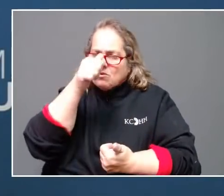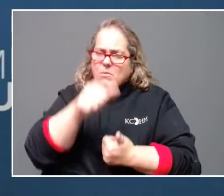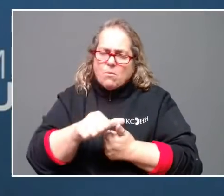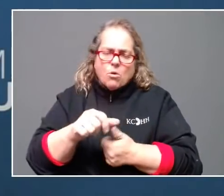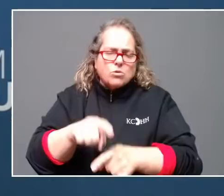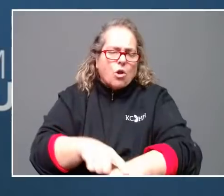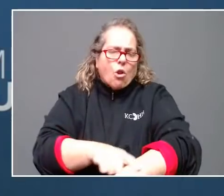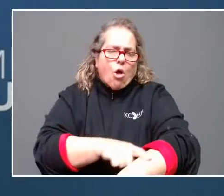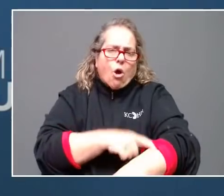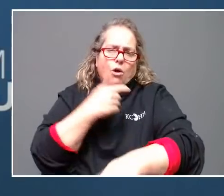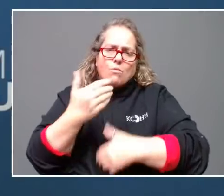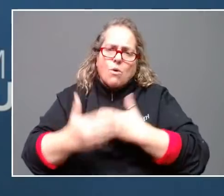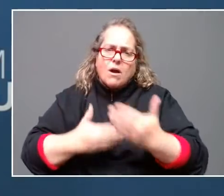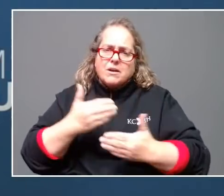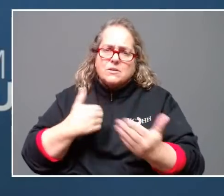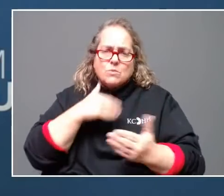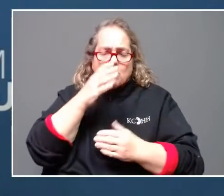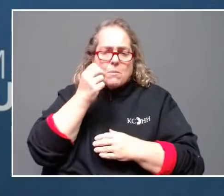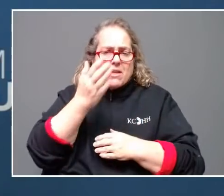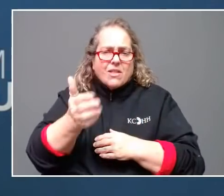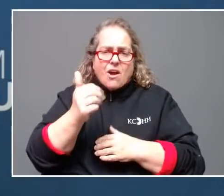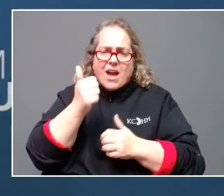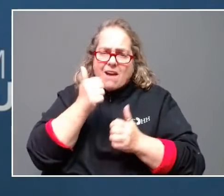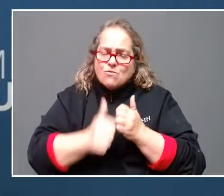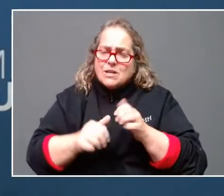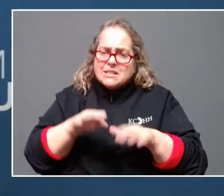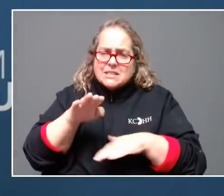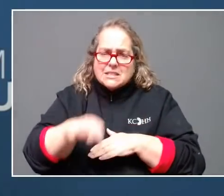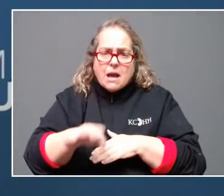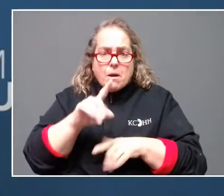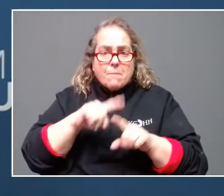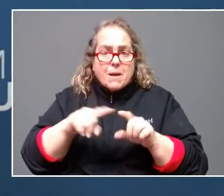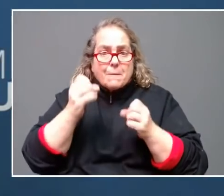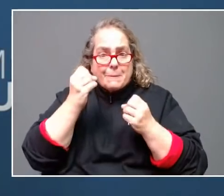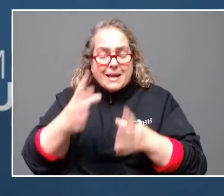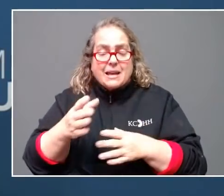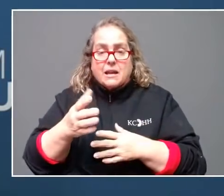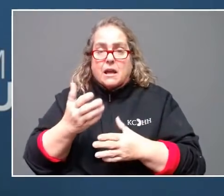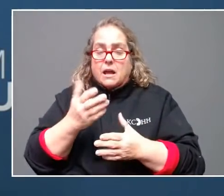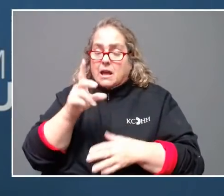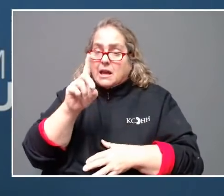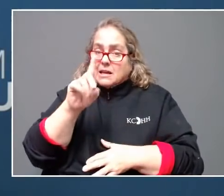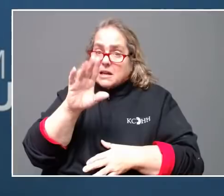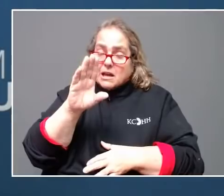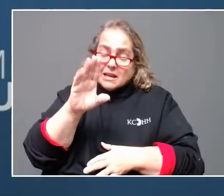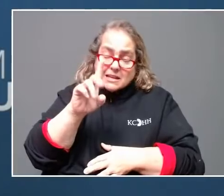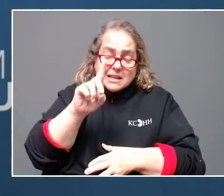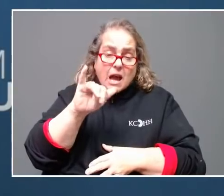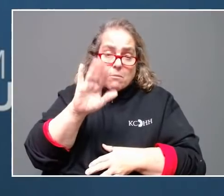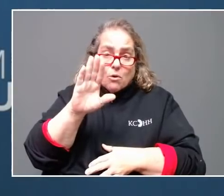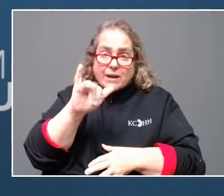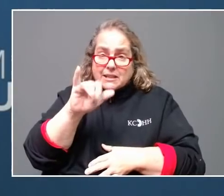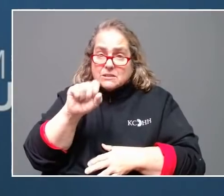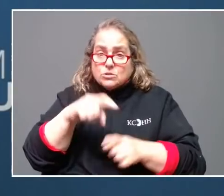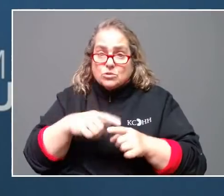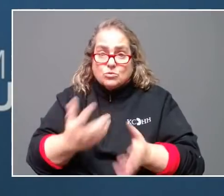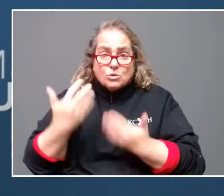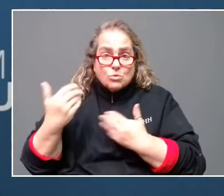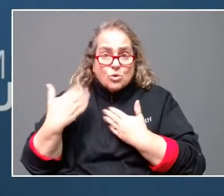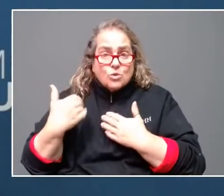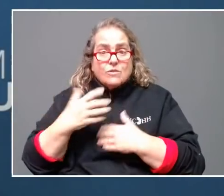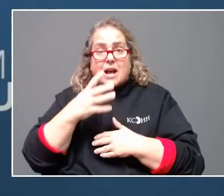every single step of the way, but a lot of debris to remove, a lot of rebuilding to do, but we're going to get